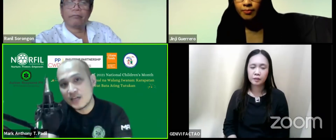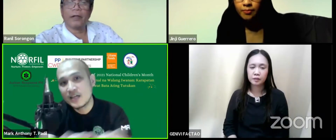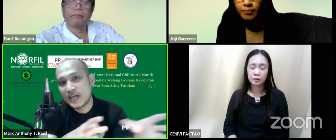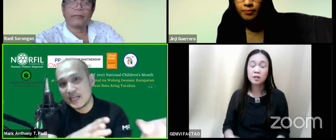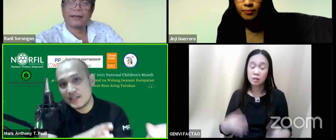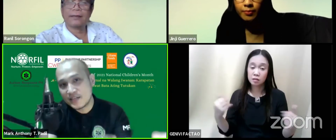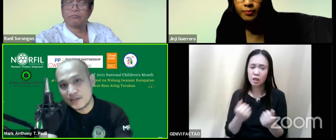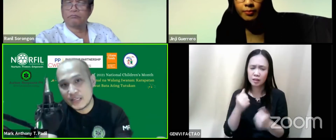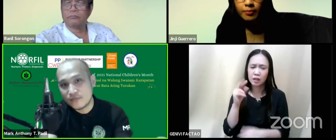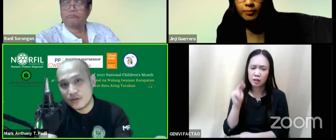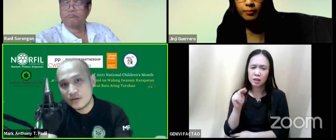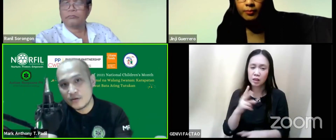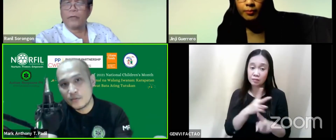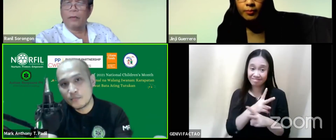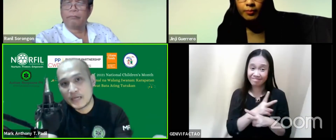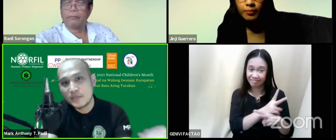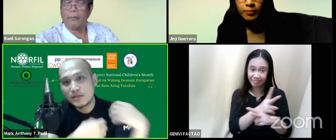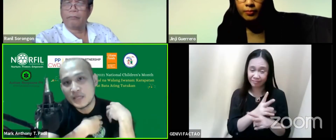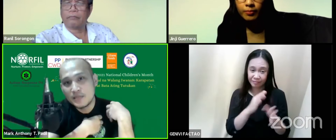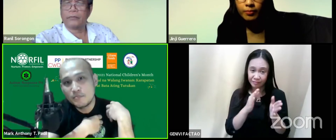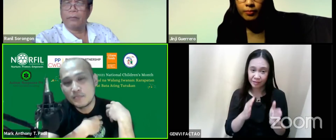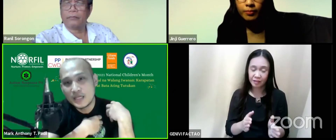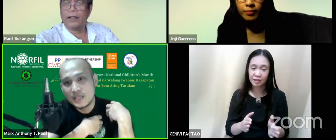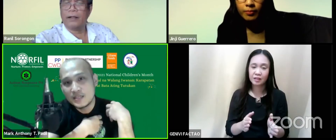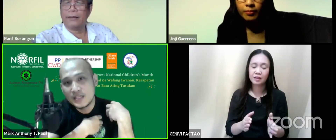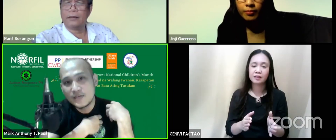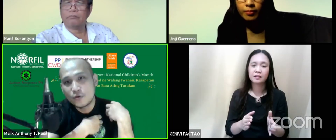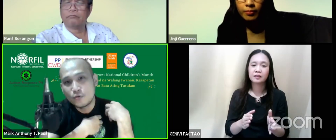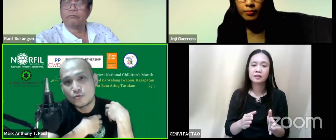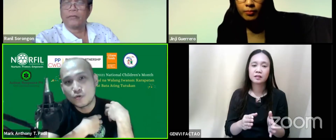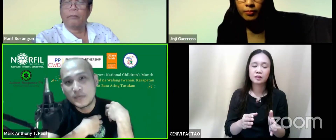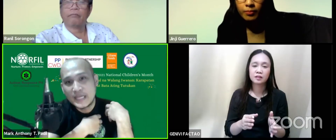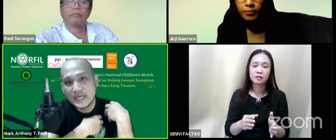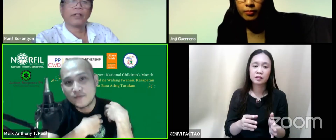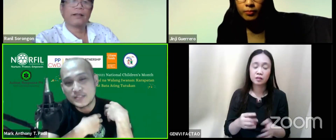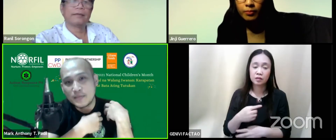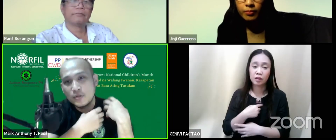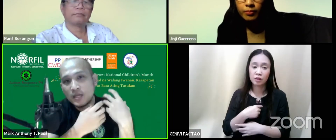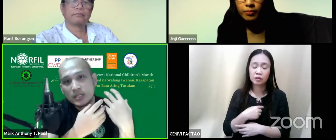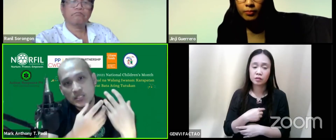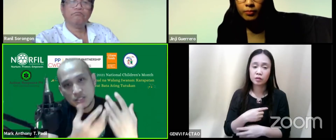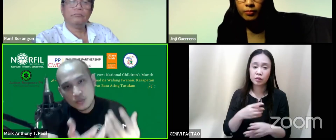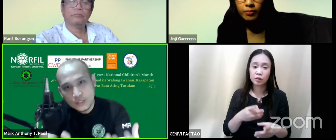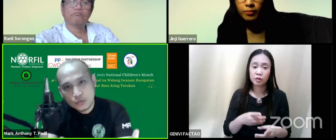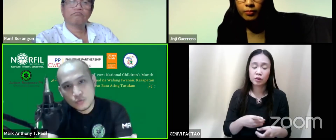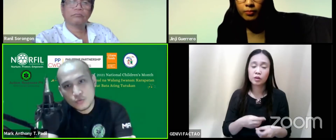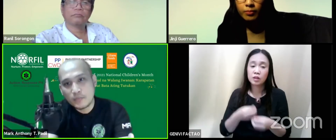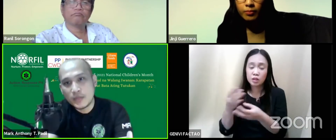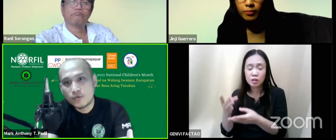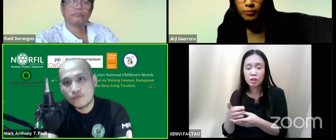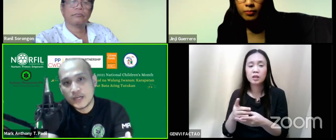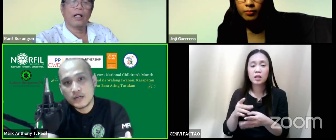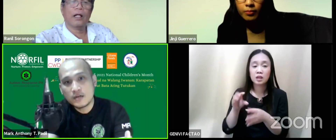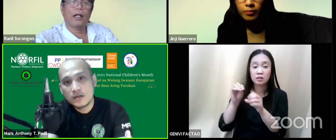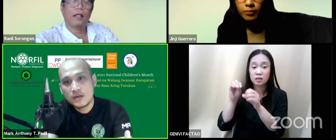need the caregiver para mai-deliver ko yung gusto kong mangyari na, for example, this is what will you do pag